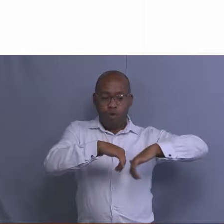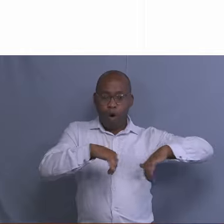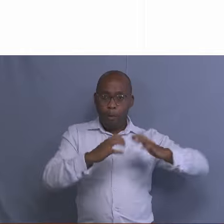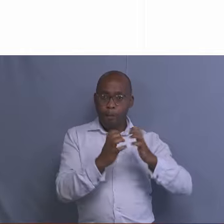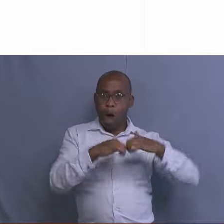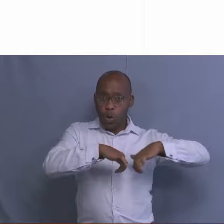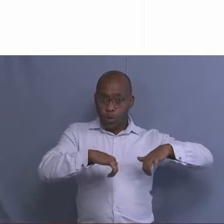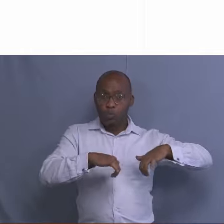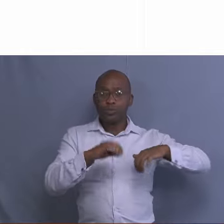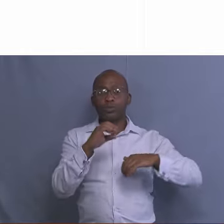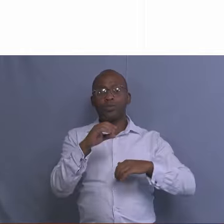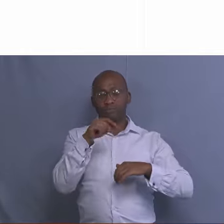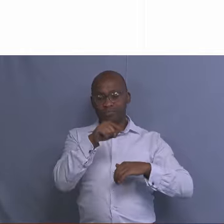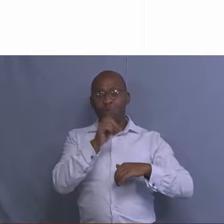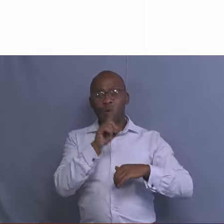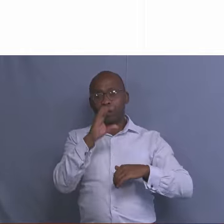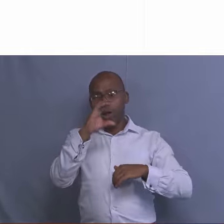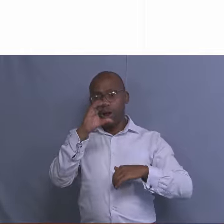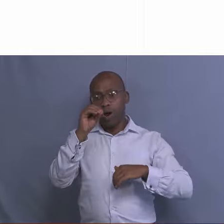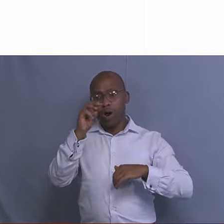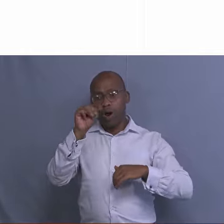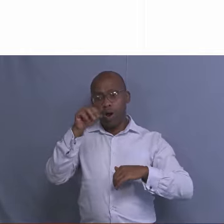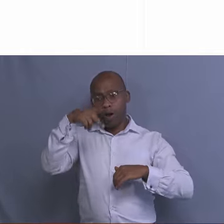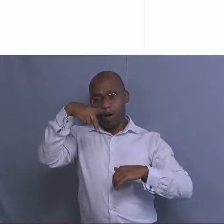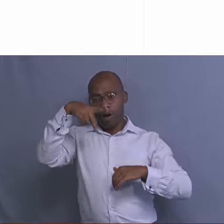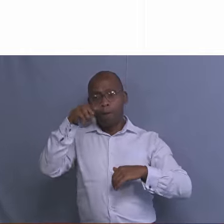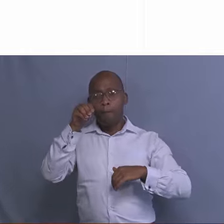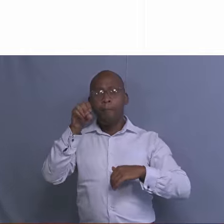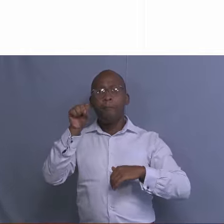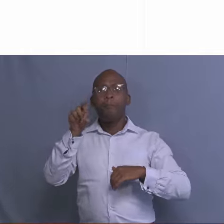Then it uses techniques